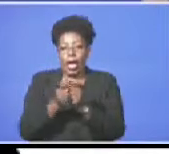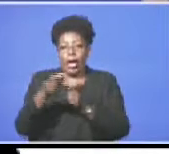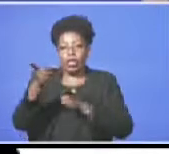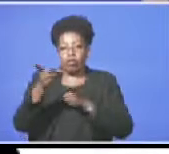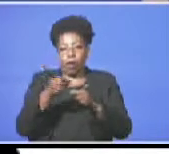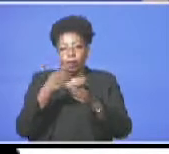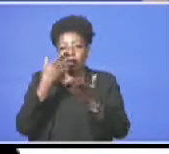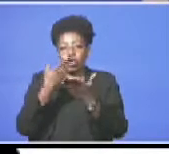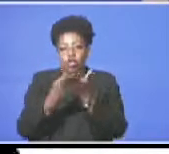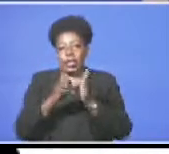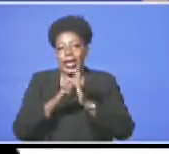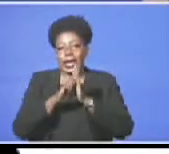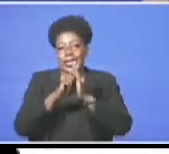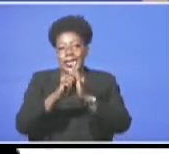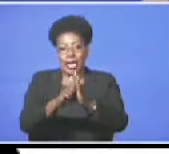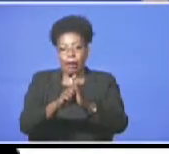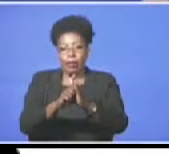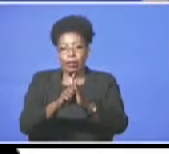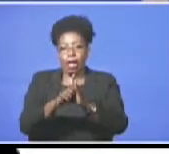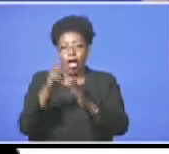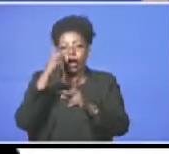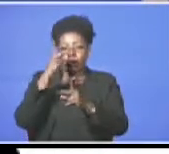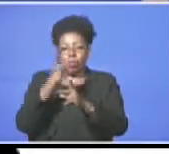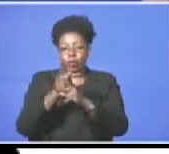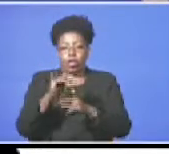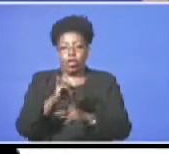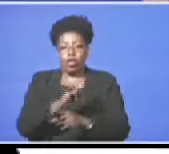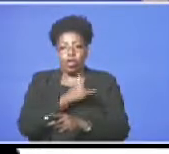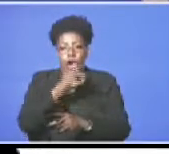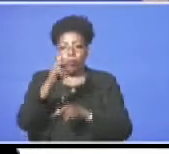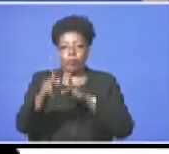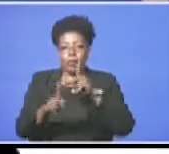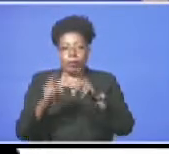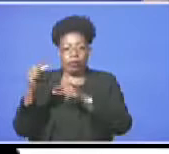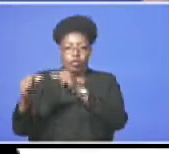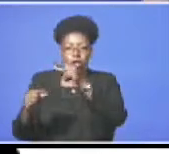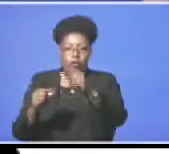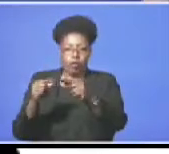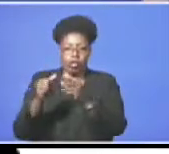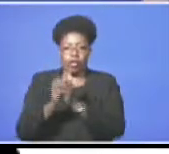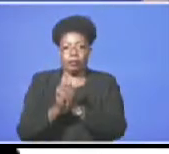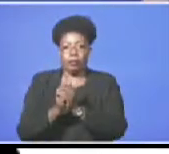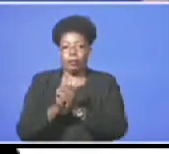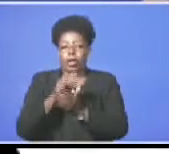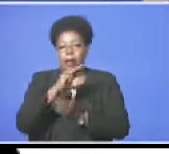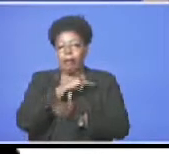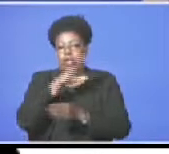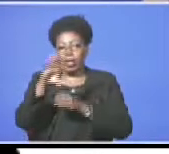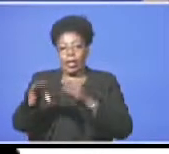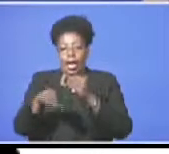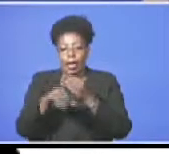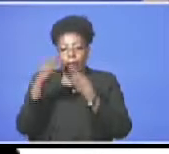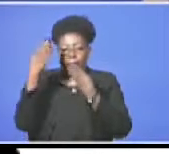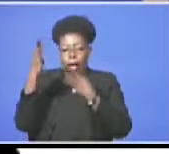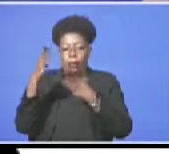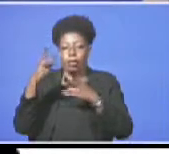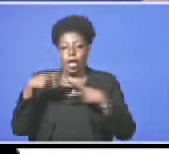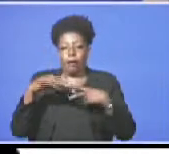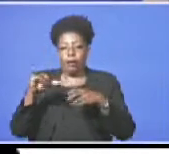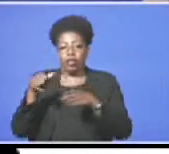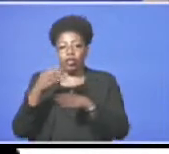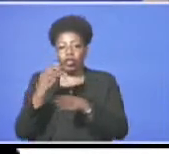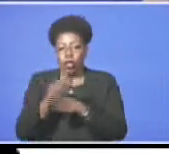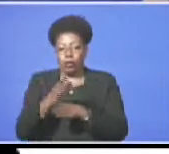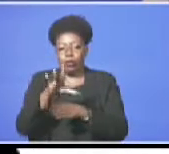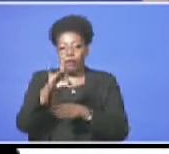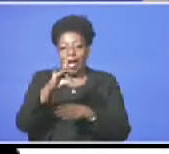fine example of the most promising young people of his generation. Mitchell also added that the Bahamas has an obligation to find out what